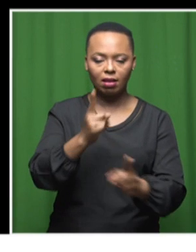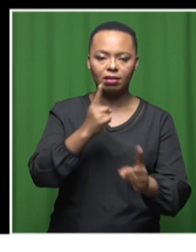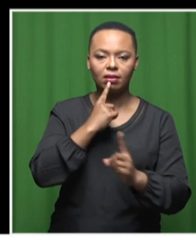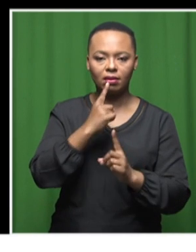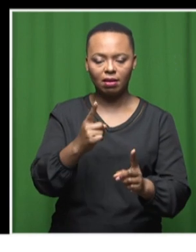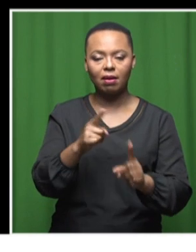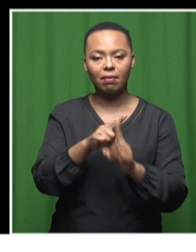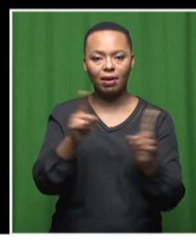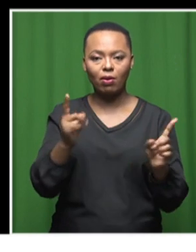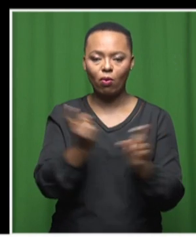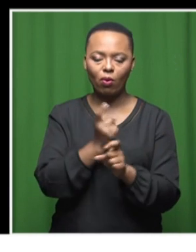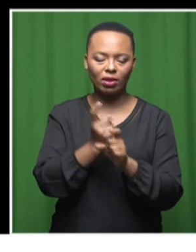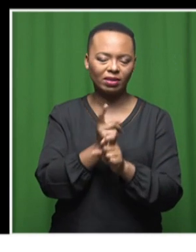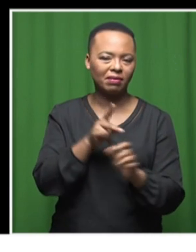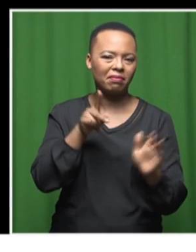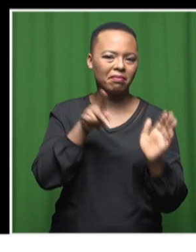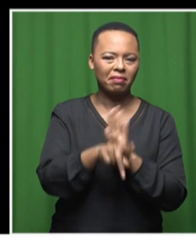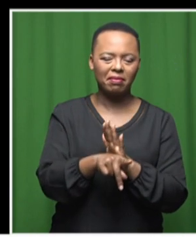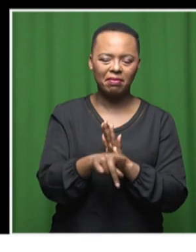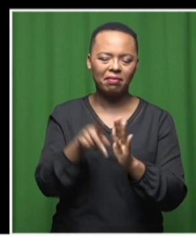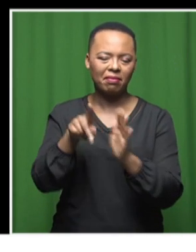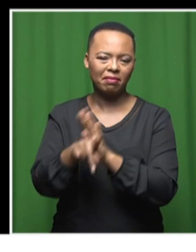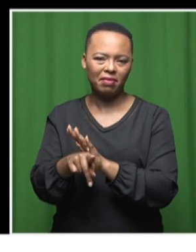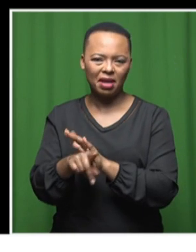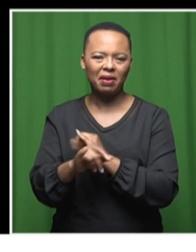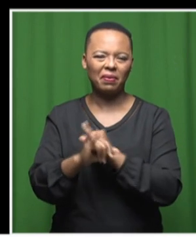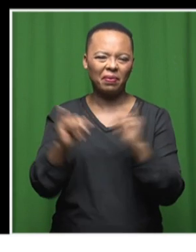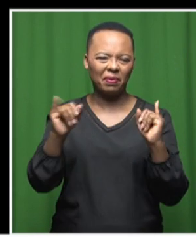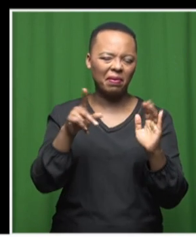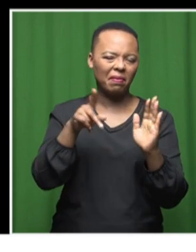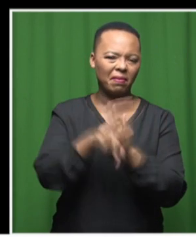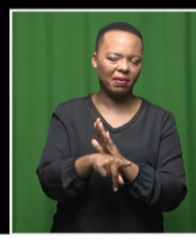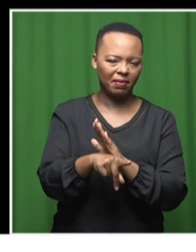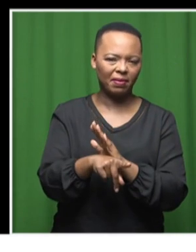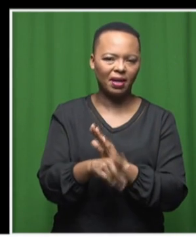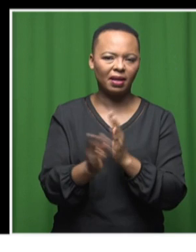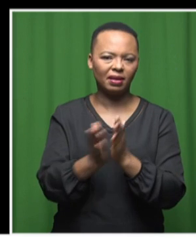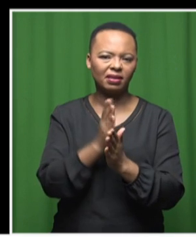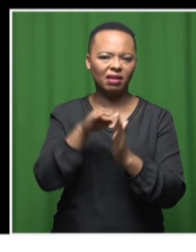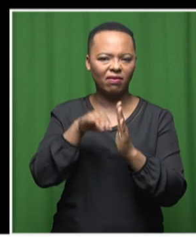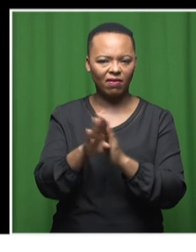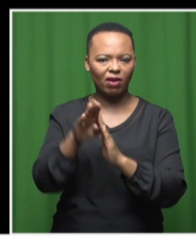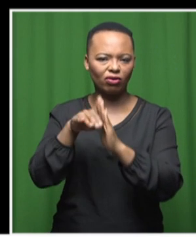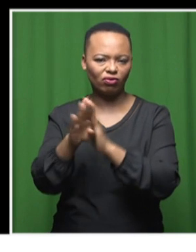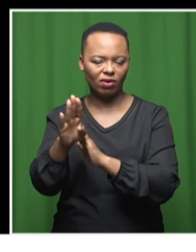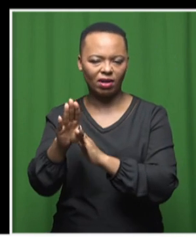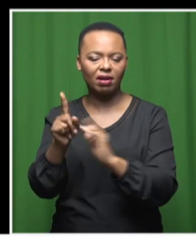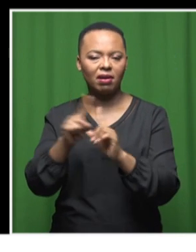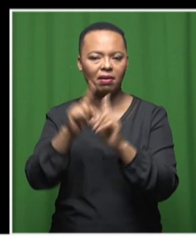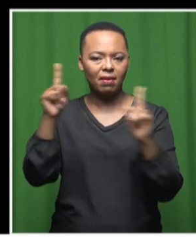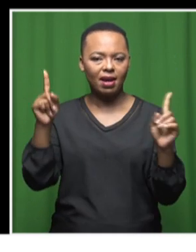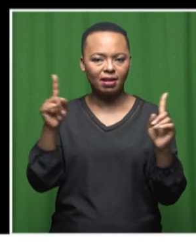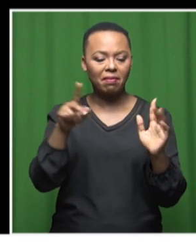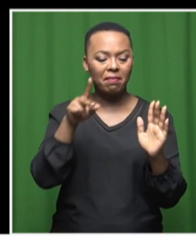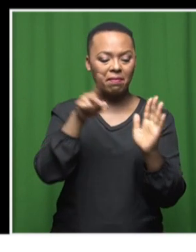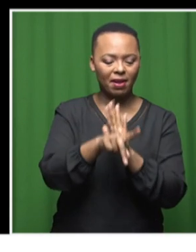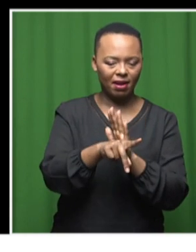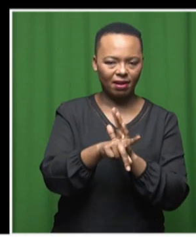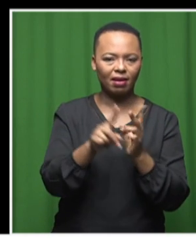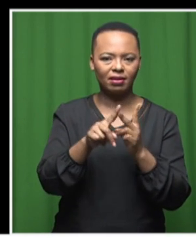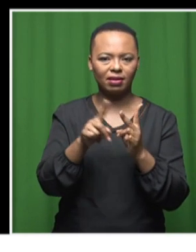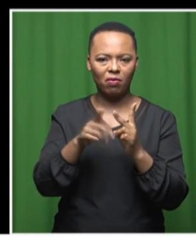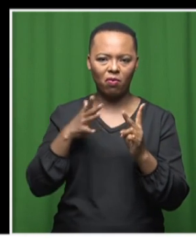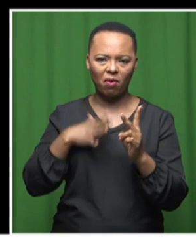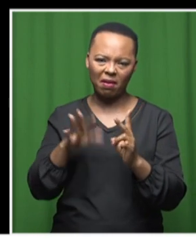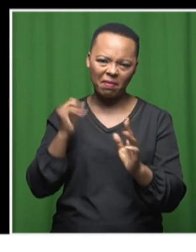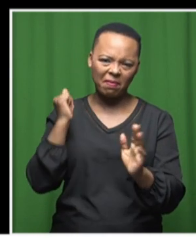and attempted murder. Some of the other may fluctuate, but if we look at murder and attempted murder,